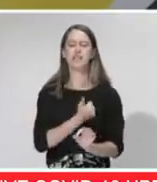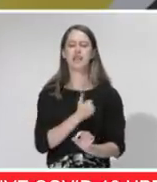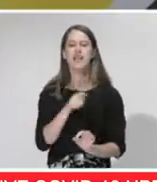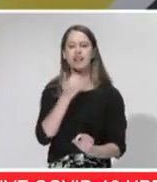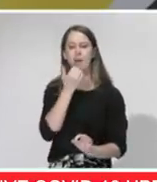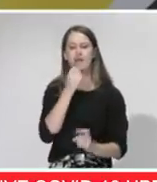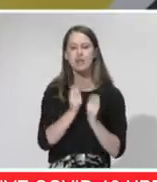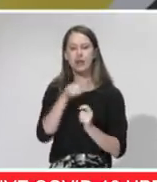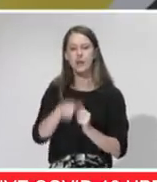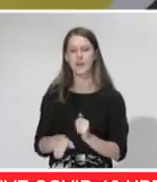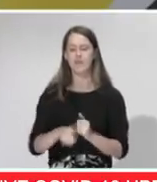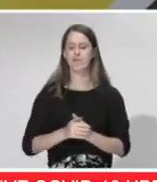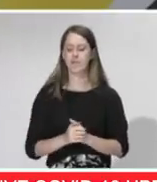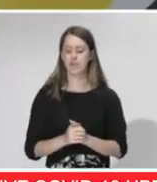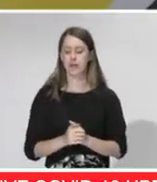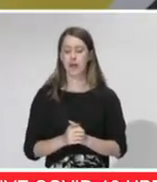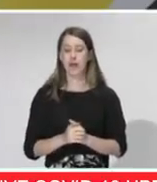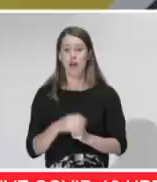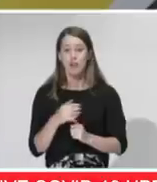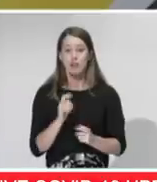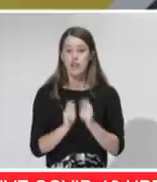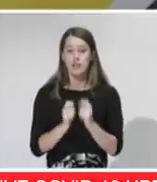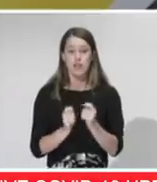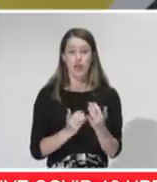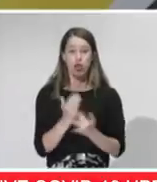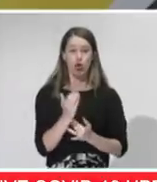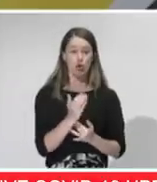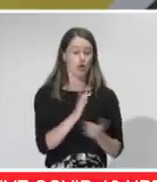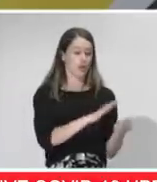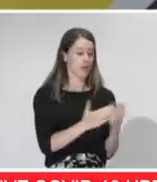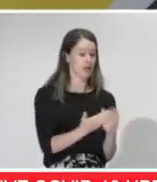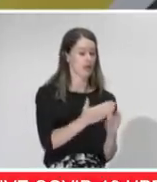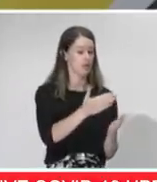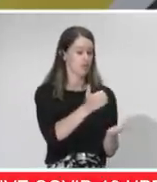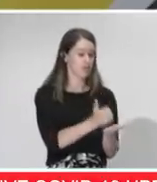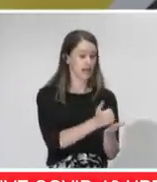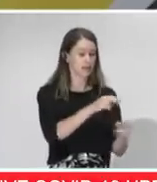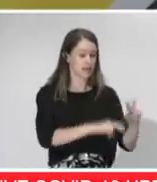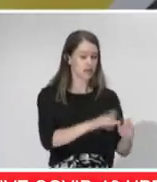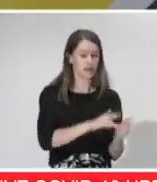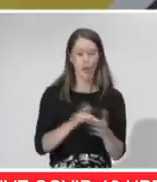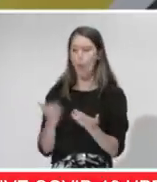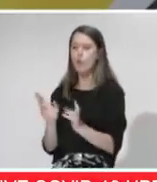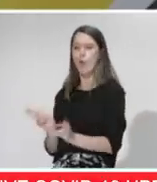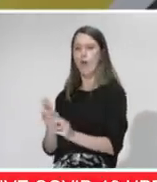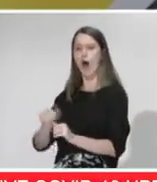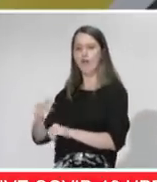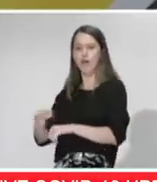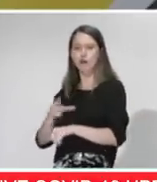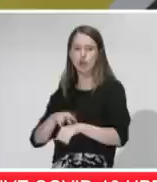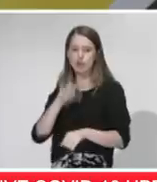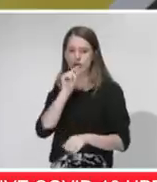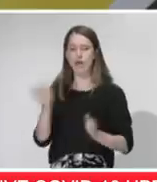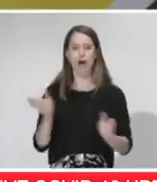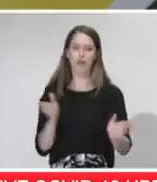Easter. There has been testing available for people through CBACs and of course through general practice or after hours clinics.